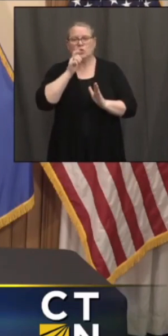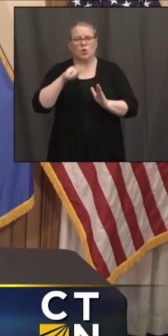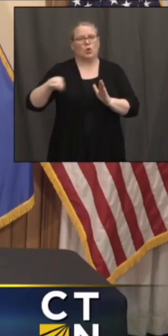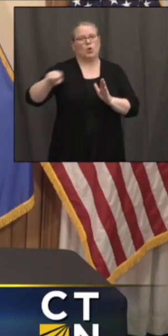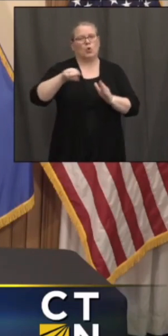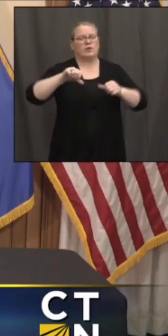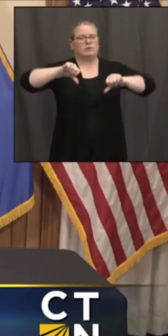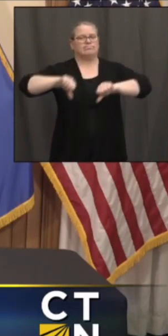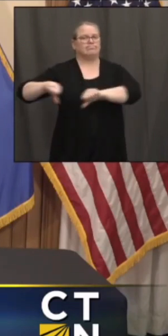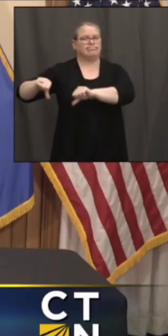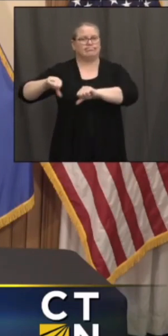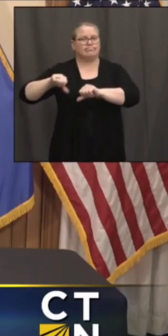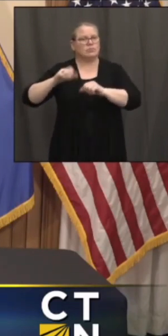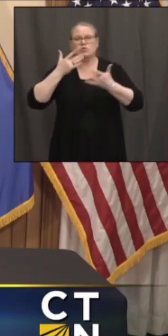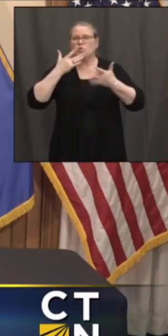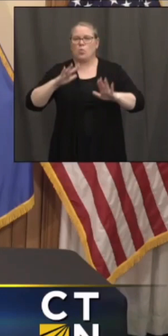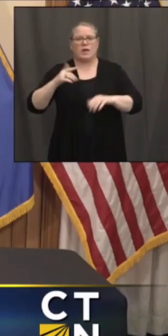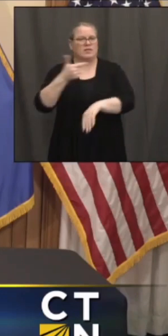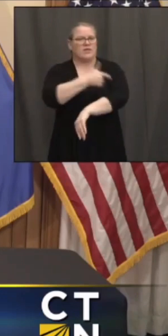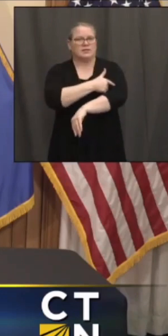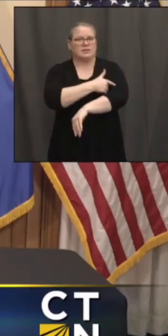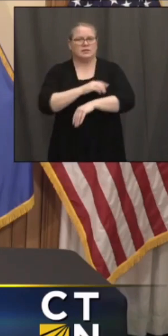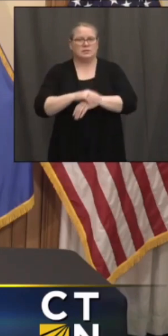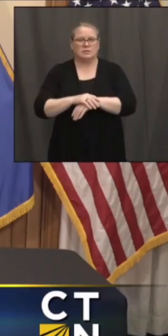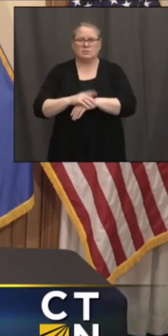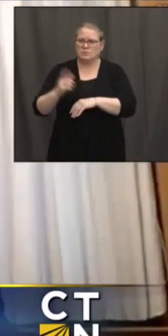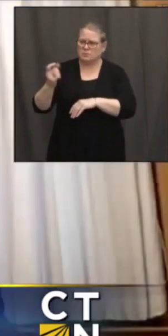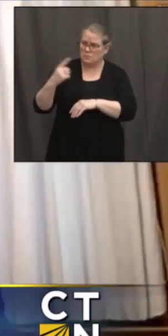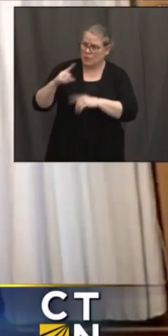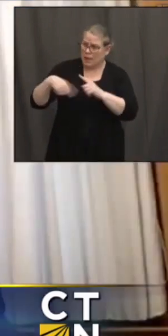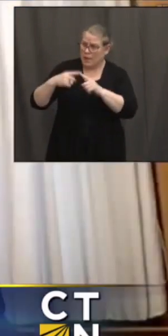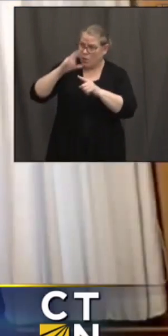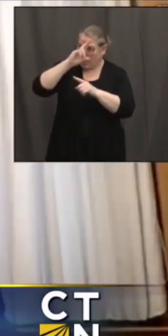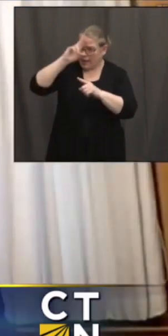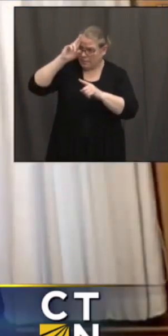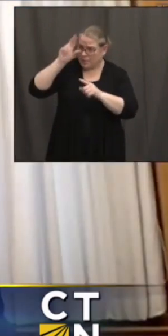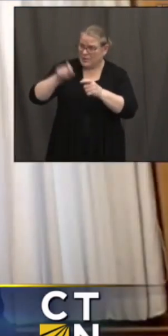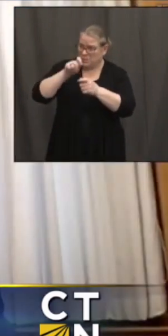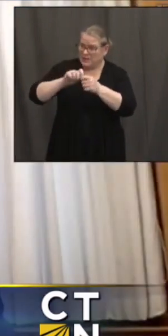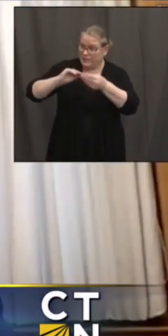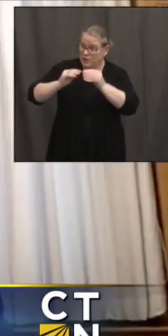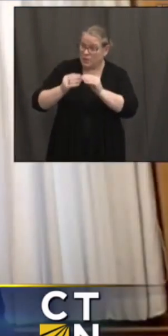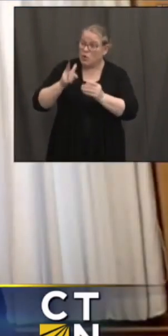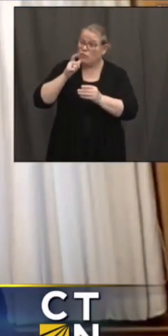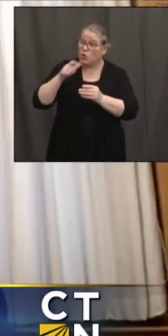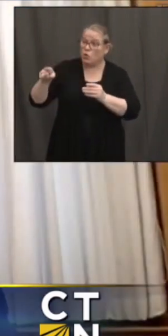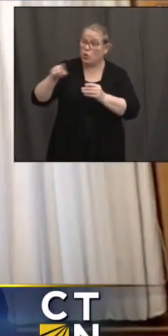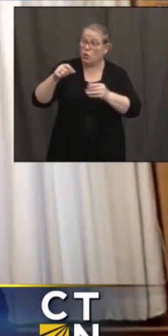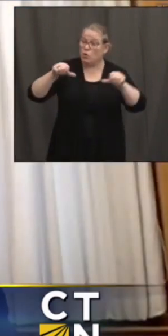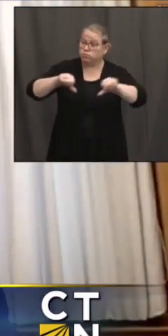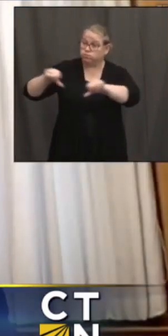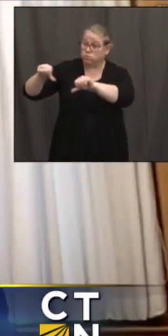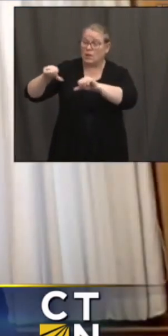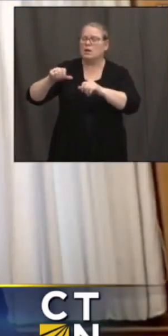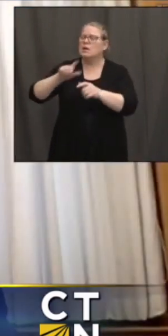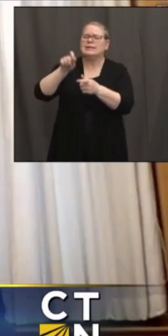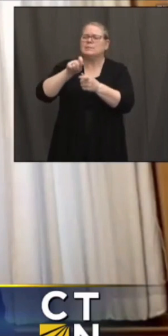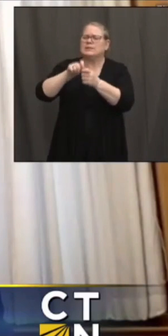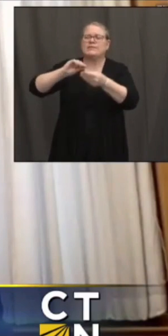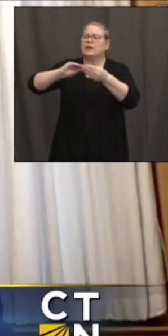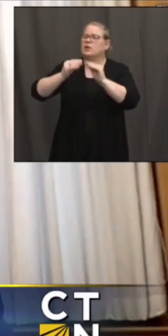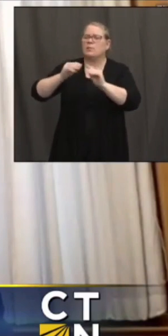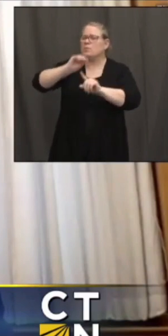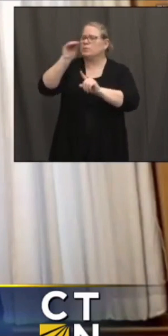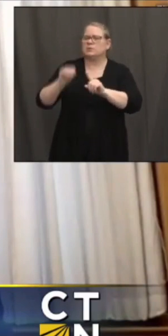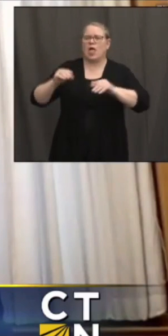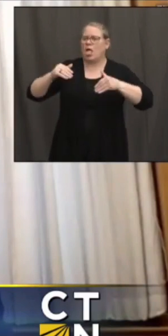In hospitals specifically, Paz? Yeah. We don't have a precise number, but what we've been hearing anecdotally from the hospital leadership